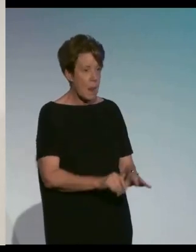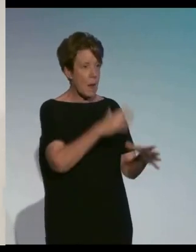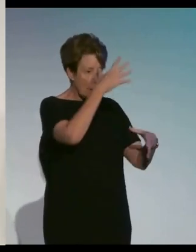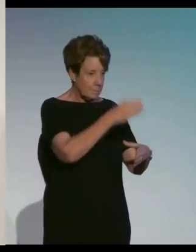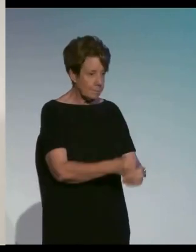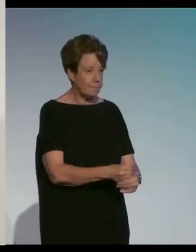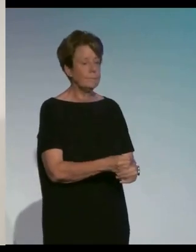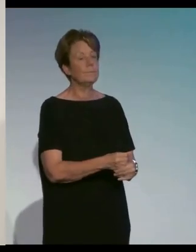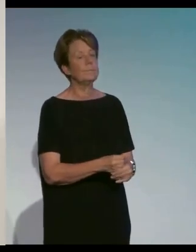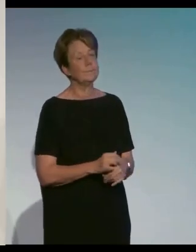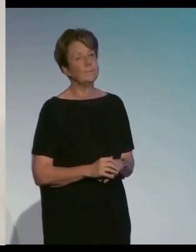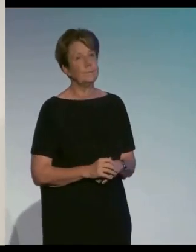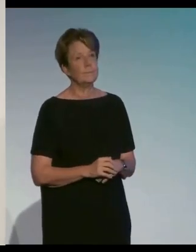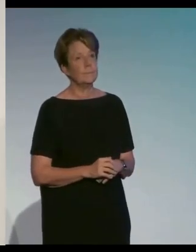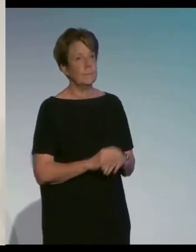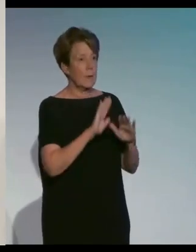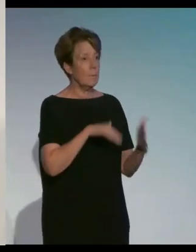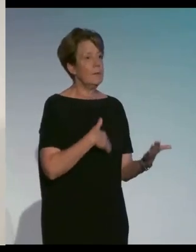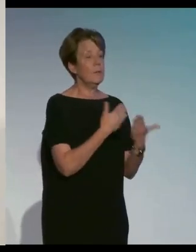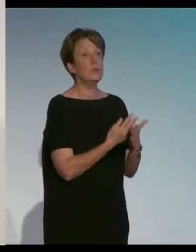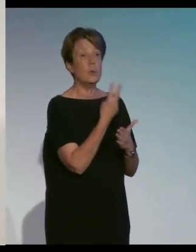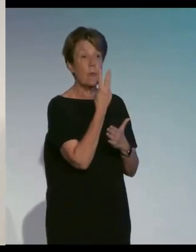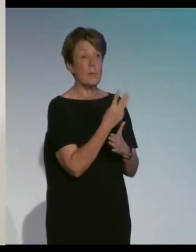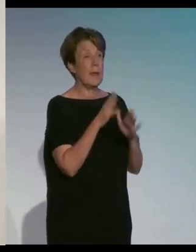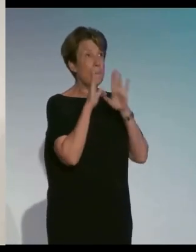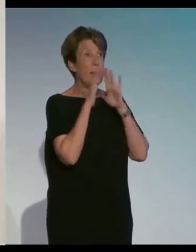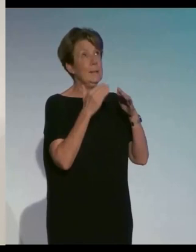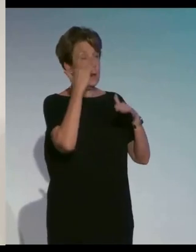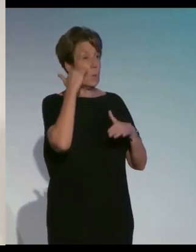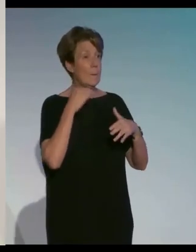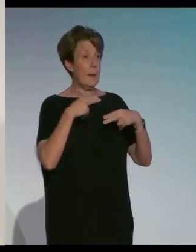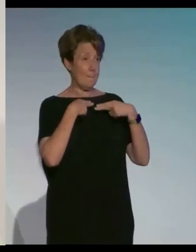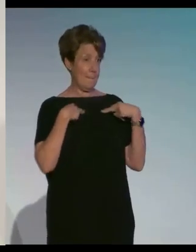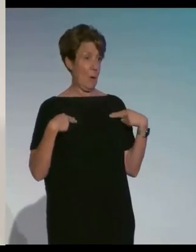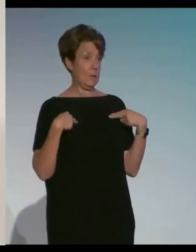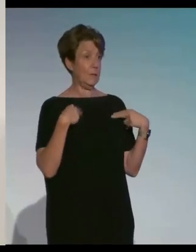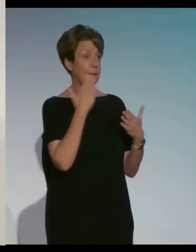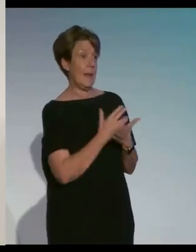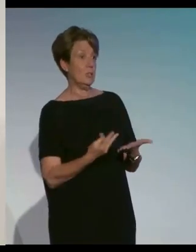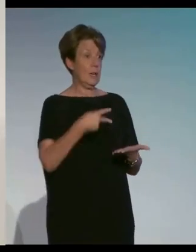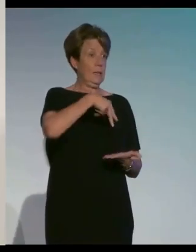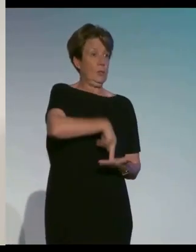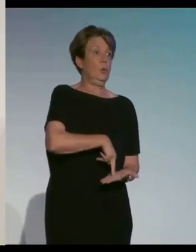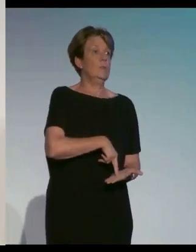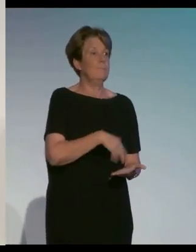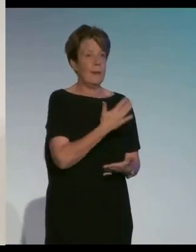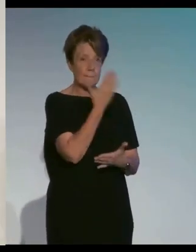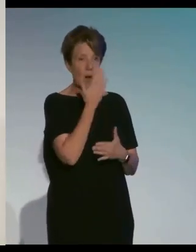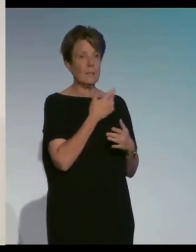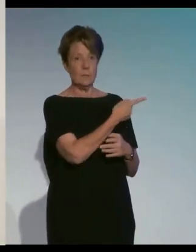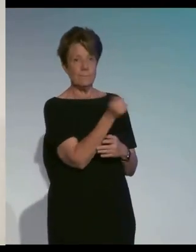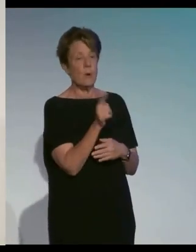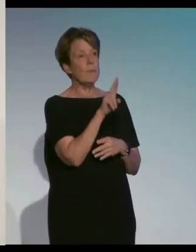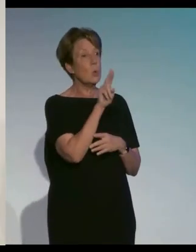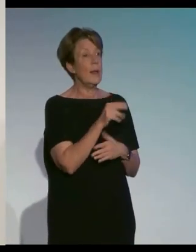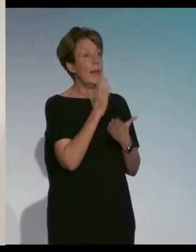presenting it to the three amazing women barristers that actually, you know, wrote the case, took 4 years, and we finally presented